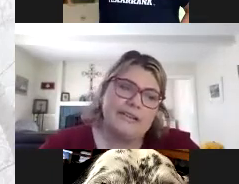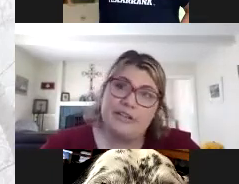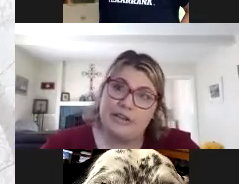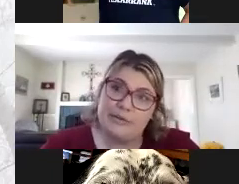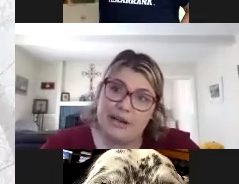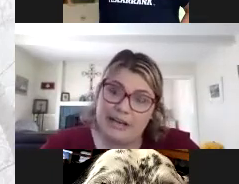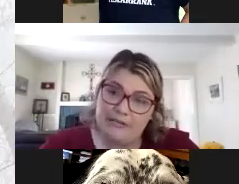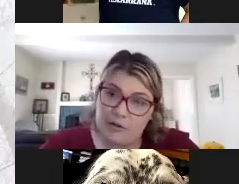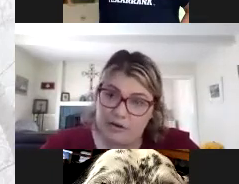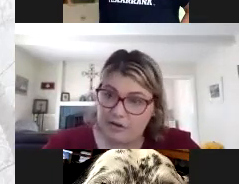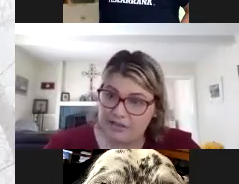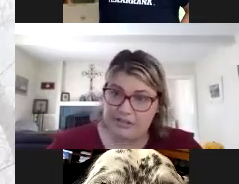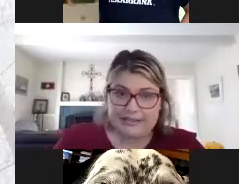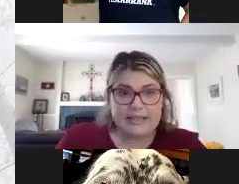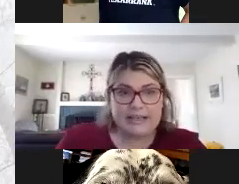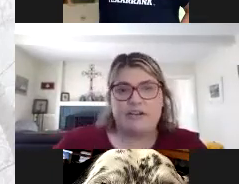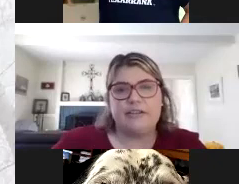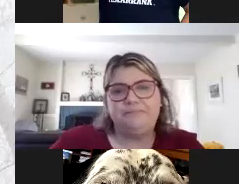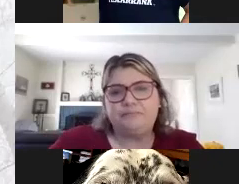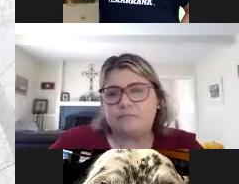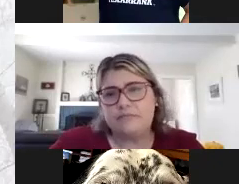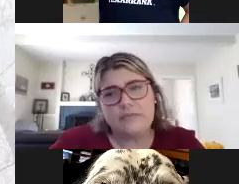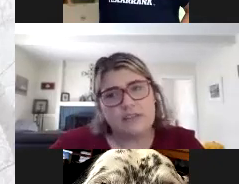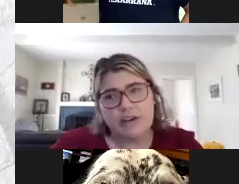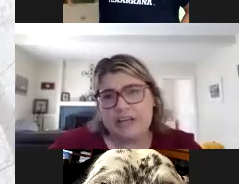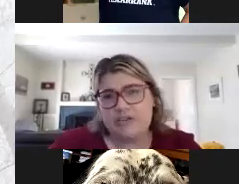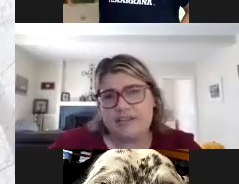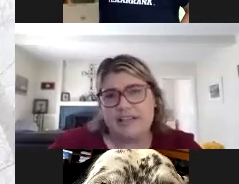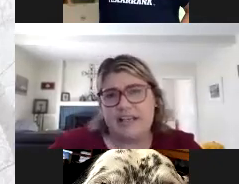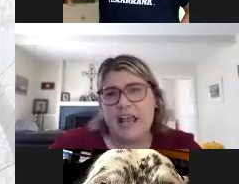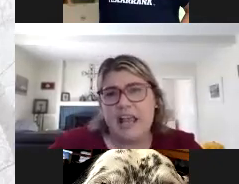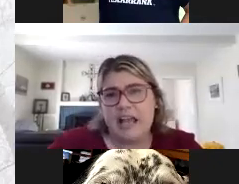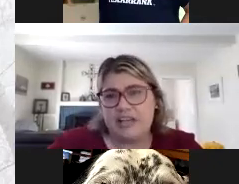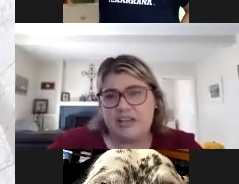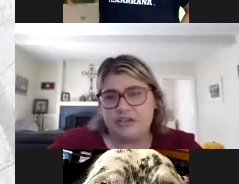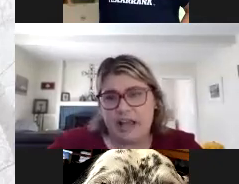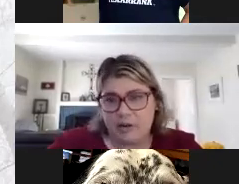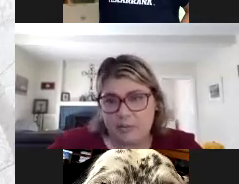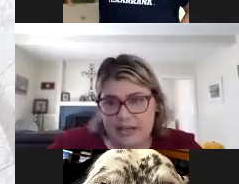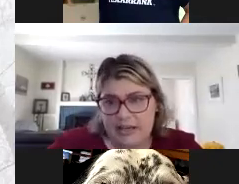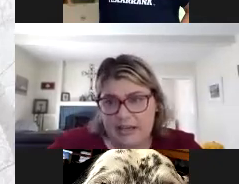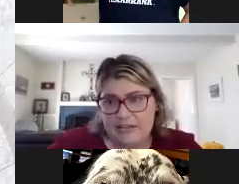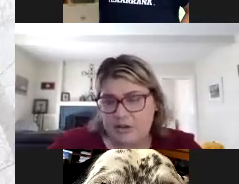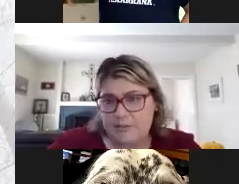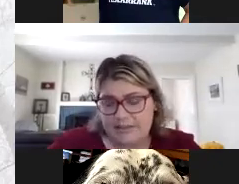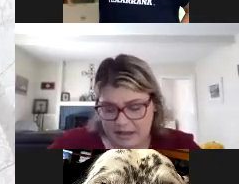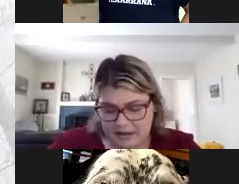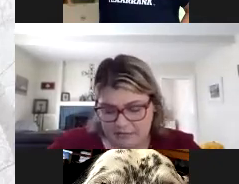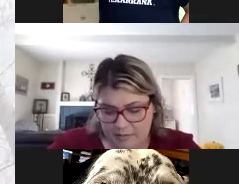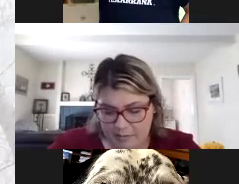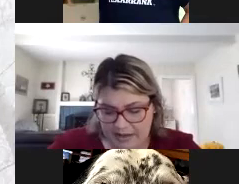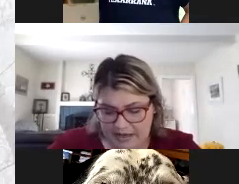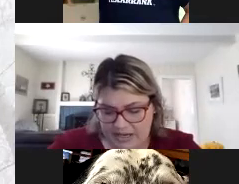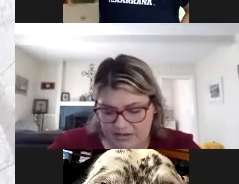or deteriorating environmental conditions any further. Very interested in educational equity in terms